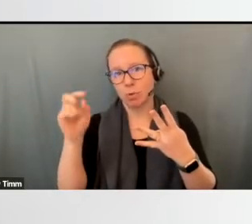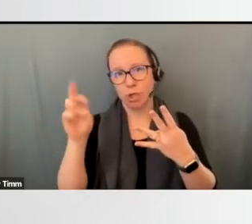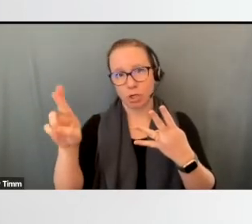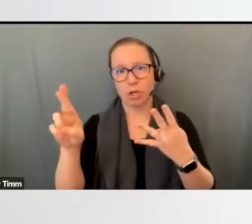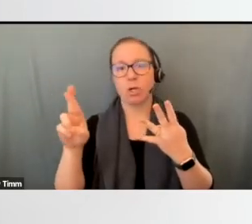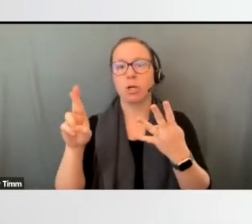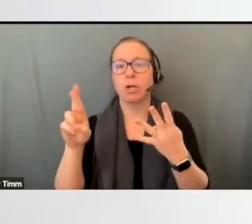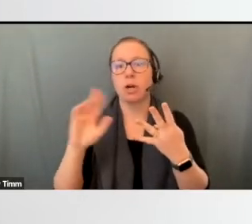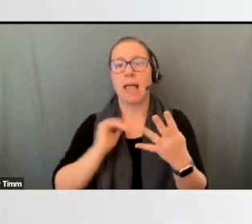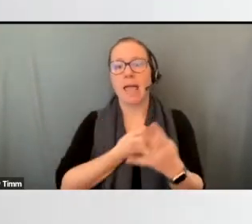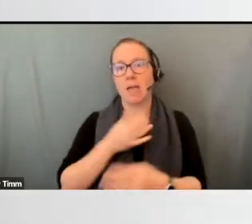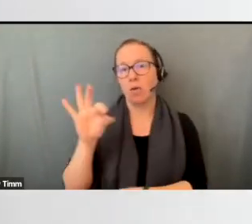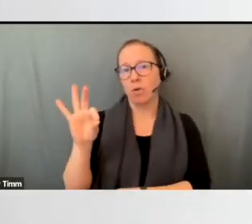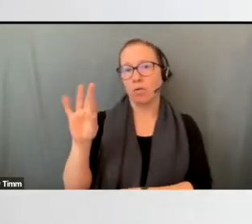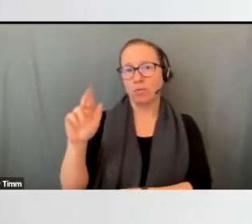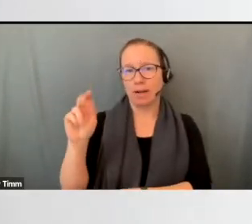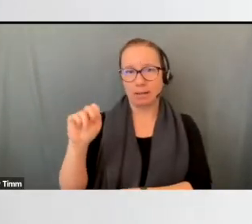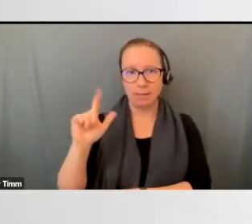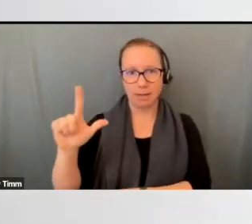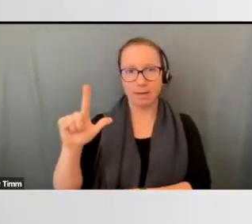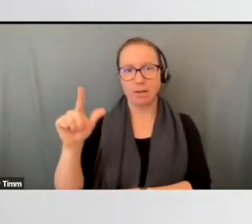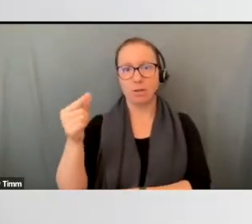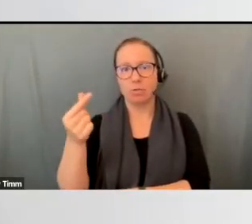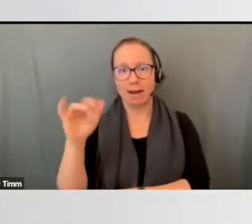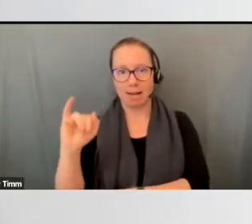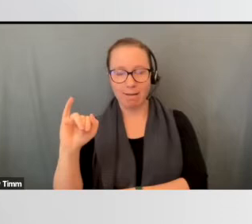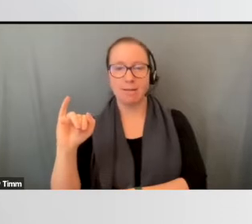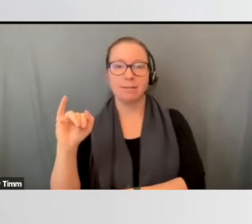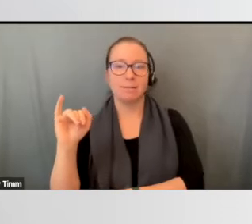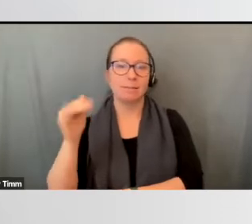is our Franklin Grand Isle Tobacco Coalition